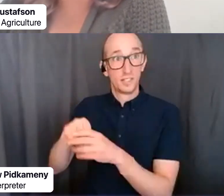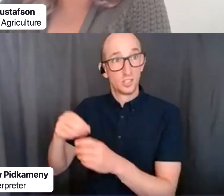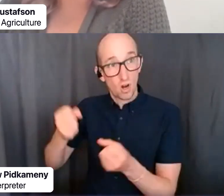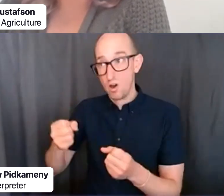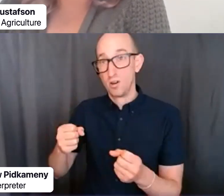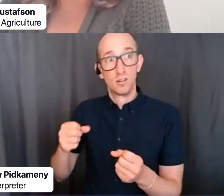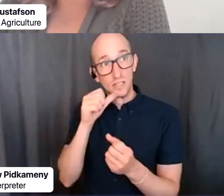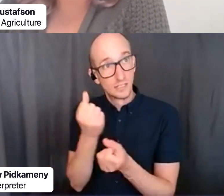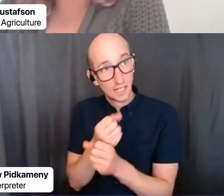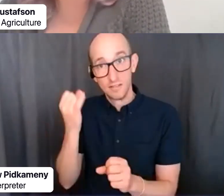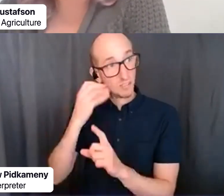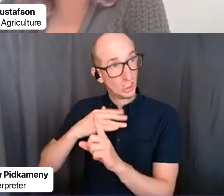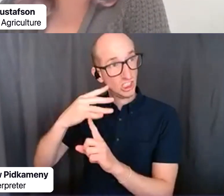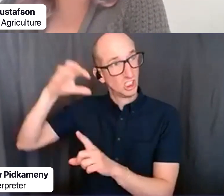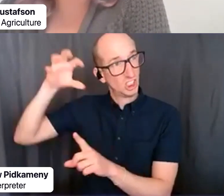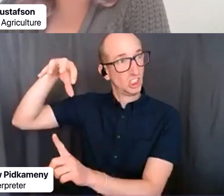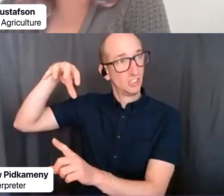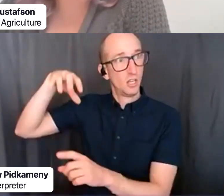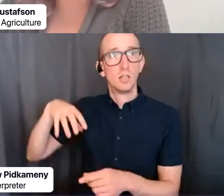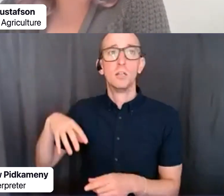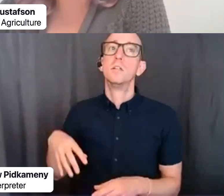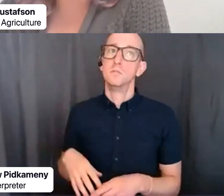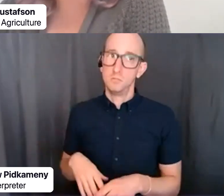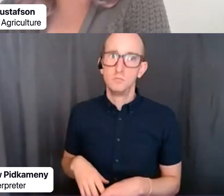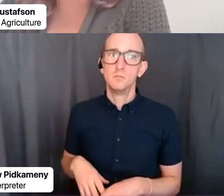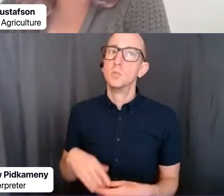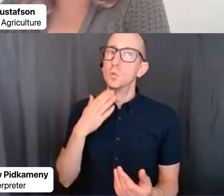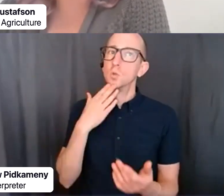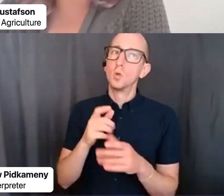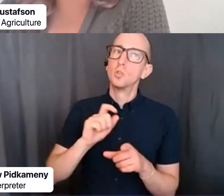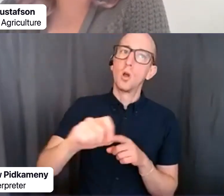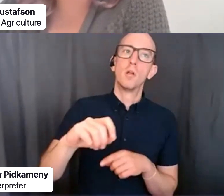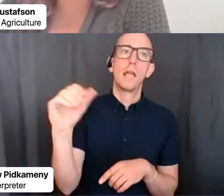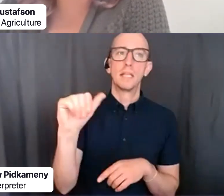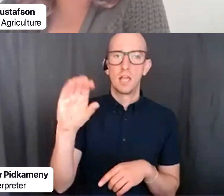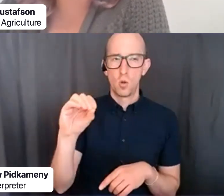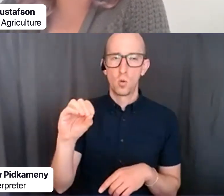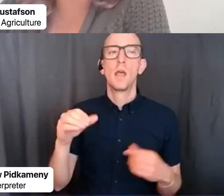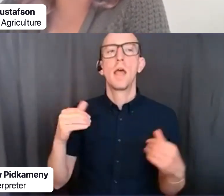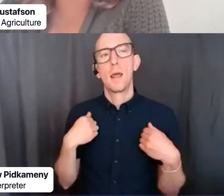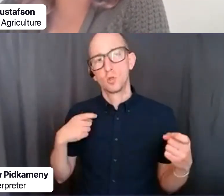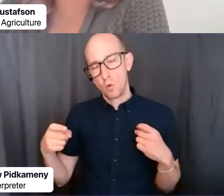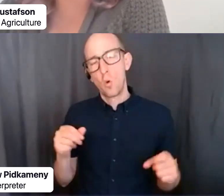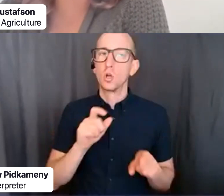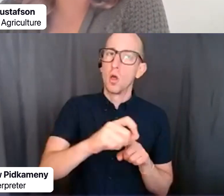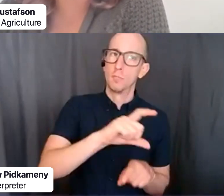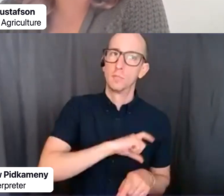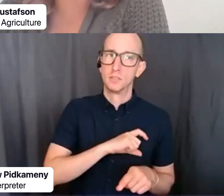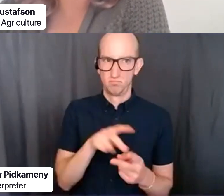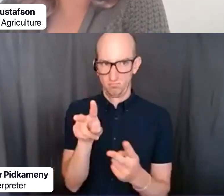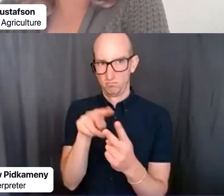day, it would be really good to call the animal control or police officer. Both of them have the ability to